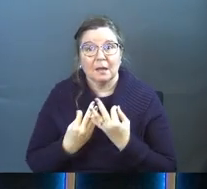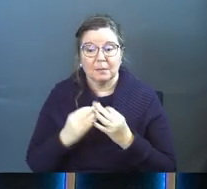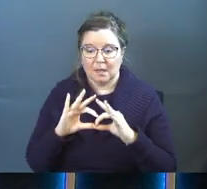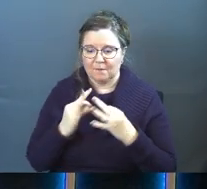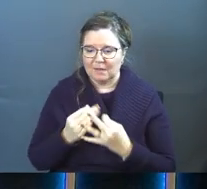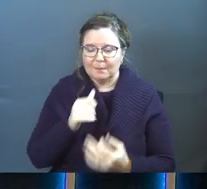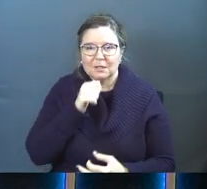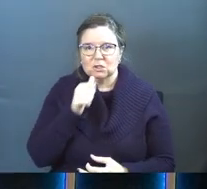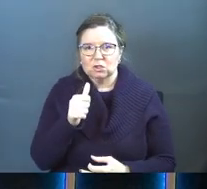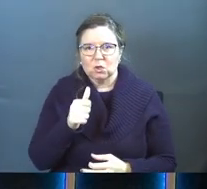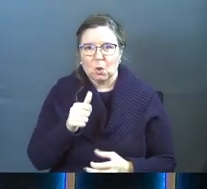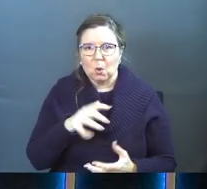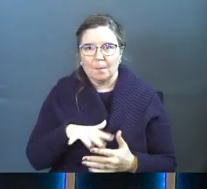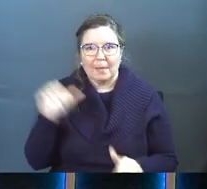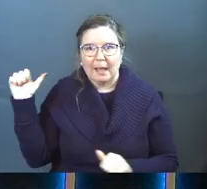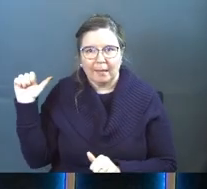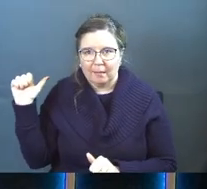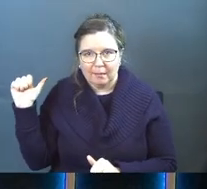And families don't bail.